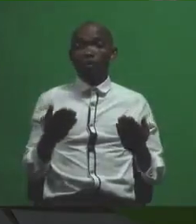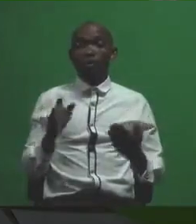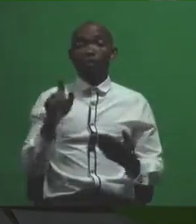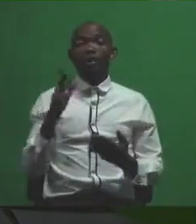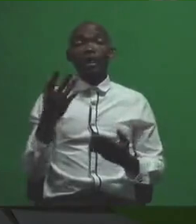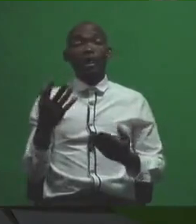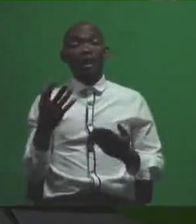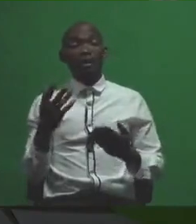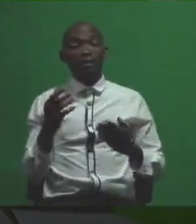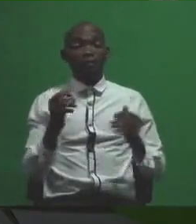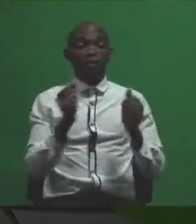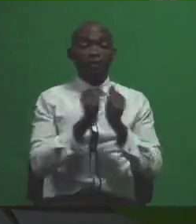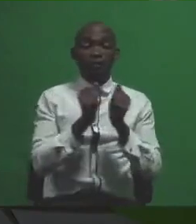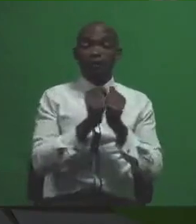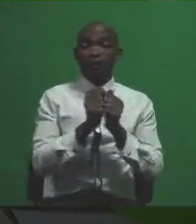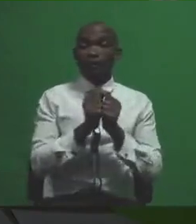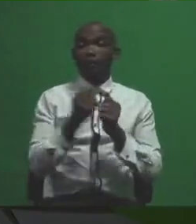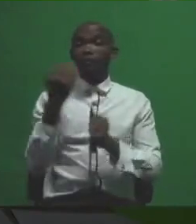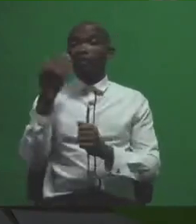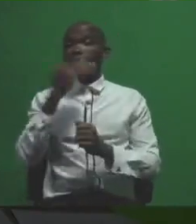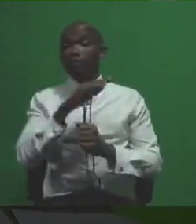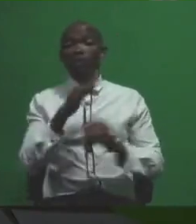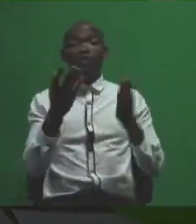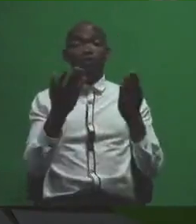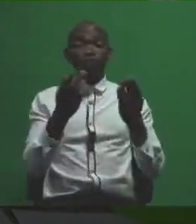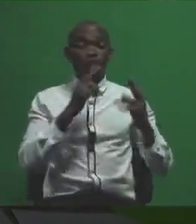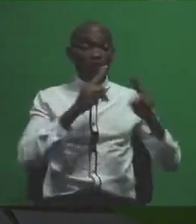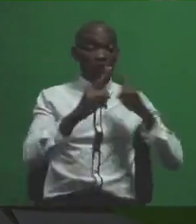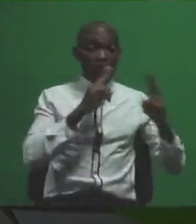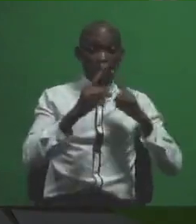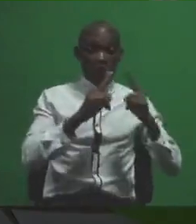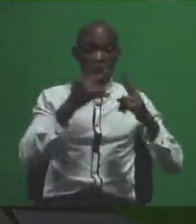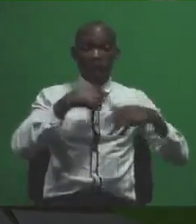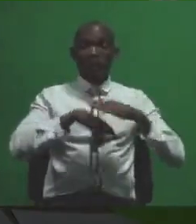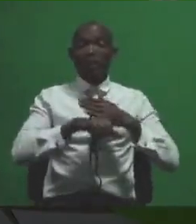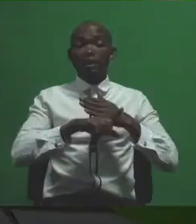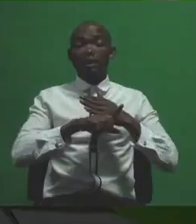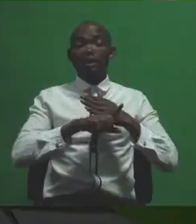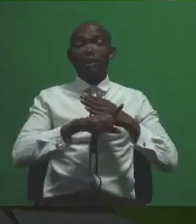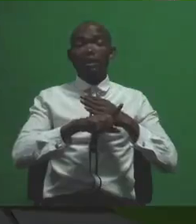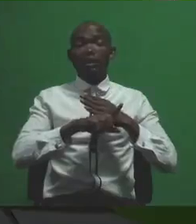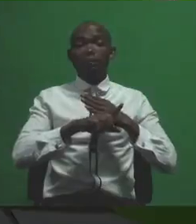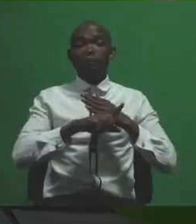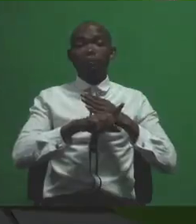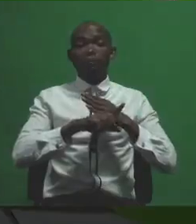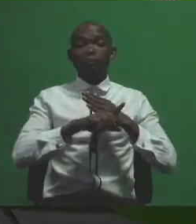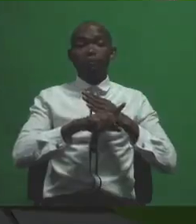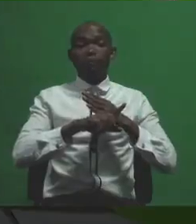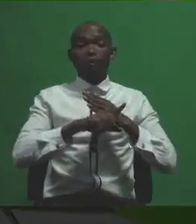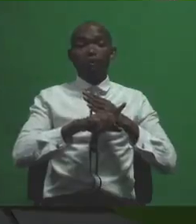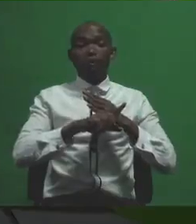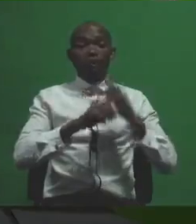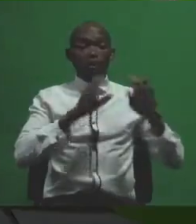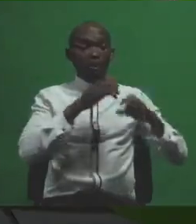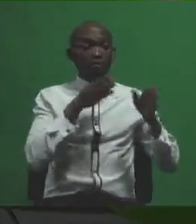important things to discuss in laboratory rules. Let's have that kind